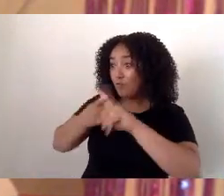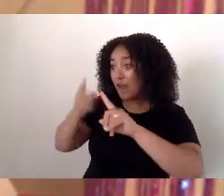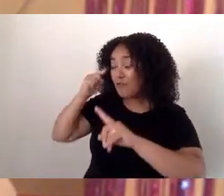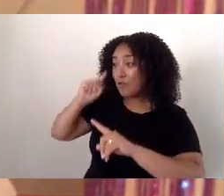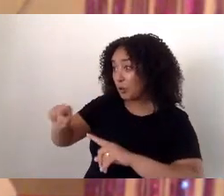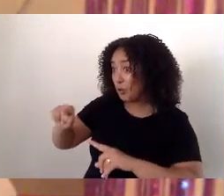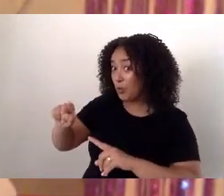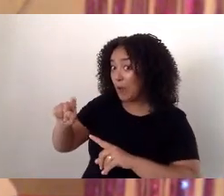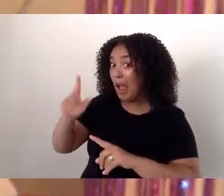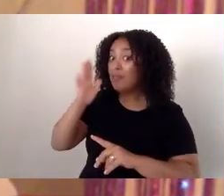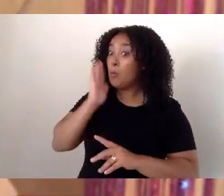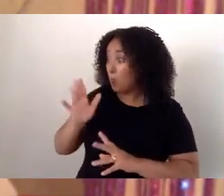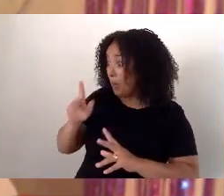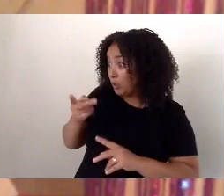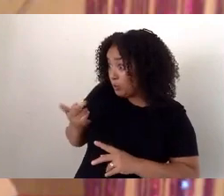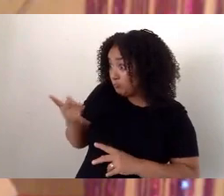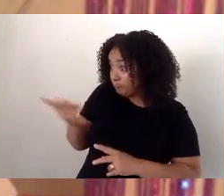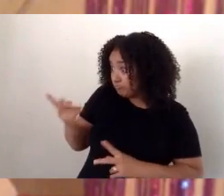today?